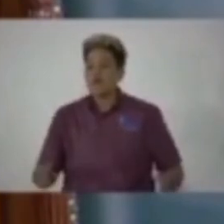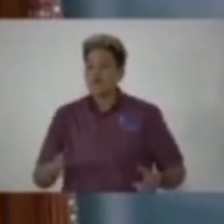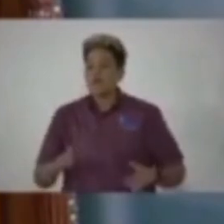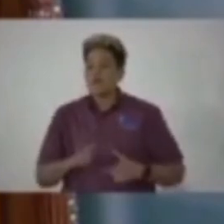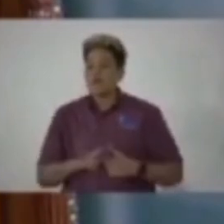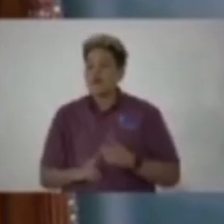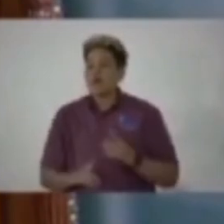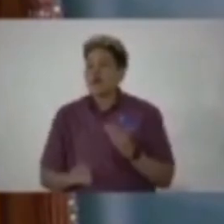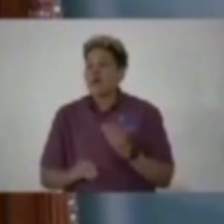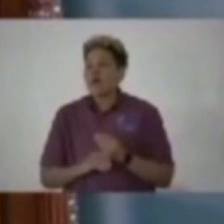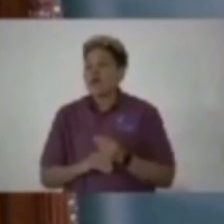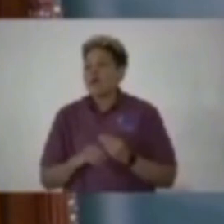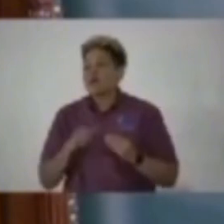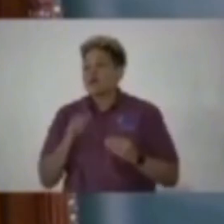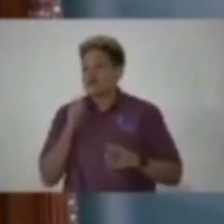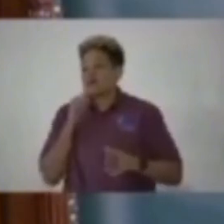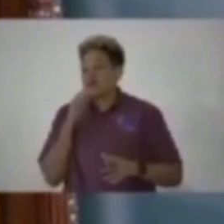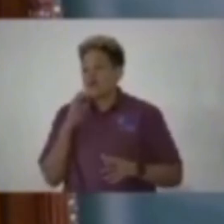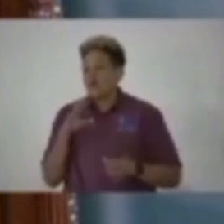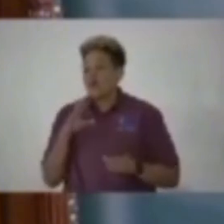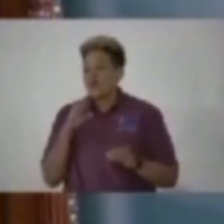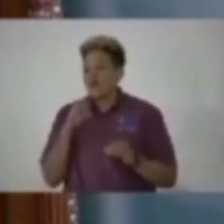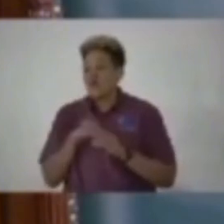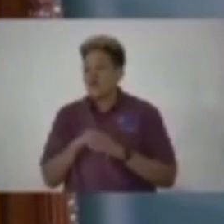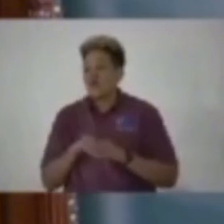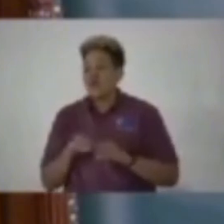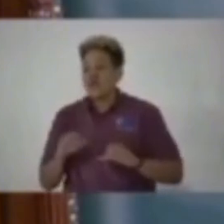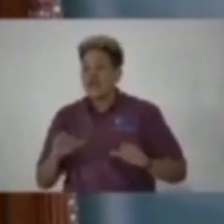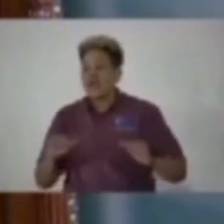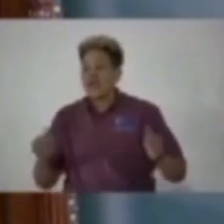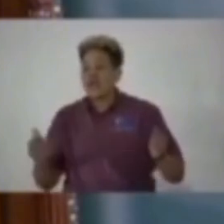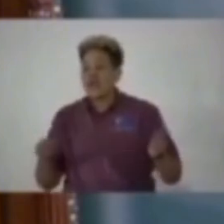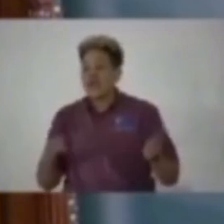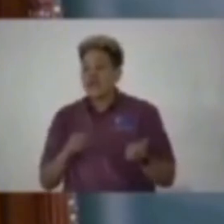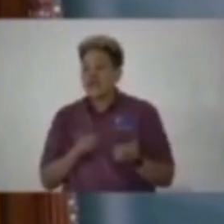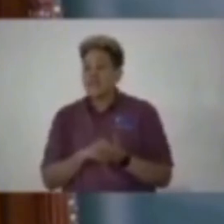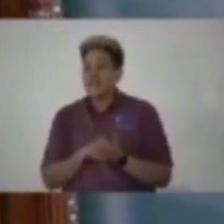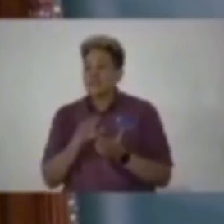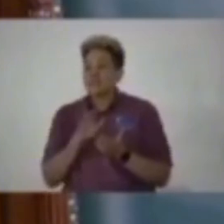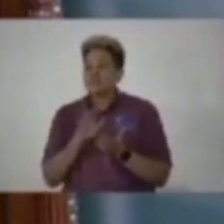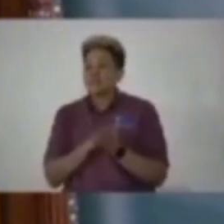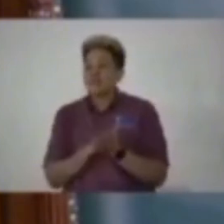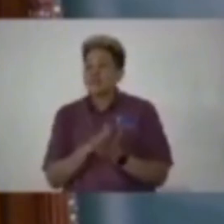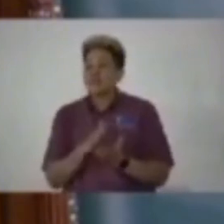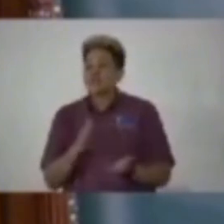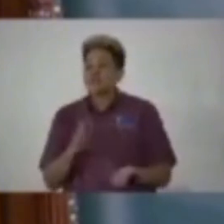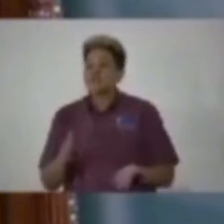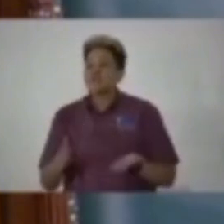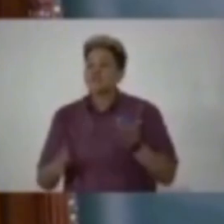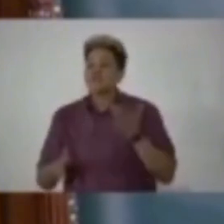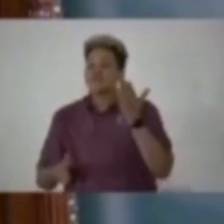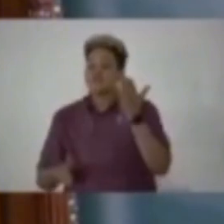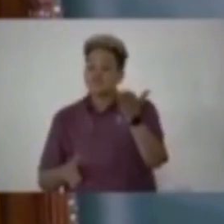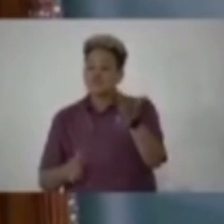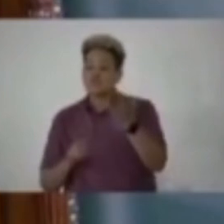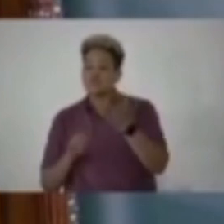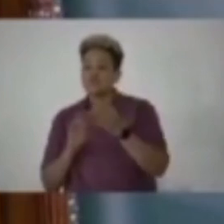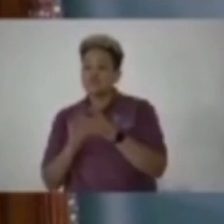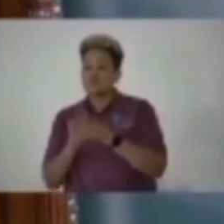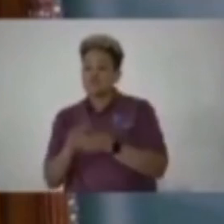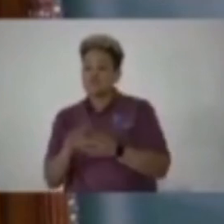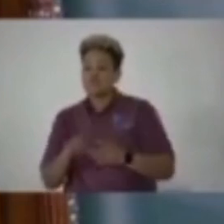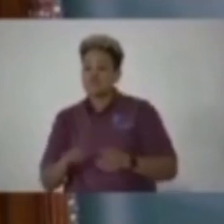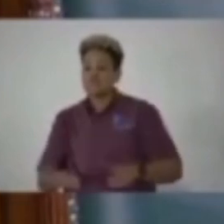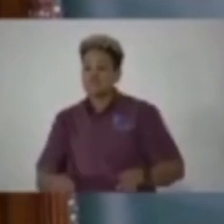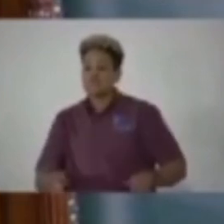who is just hang on, don't understand much things in politics. I no time for waste with them, so I am going to go international. But I just